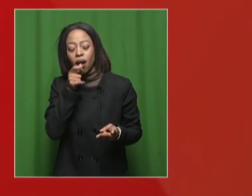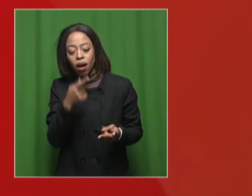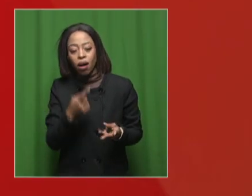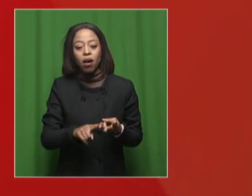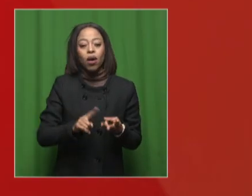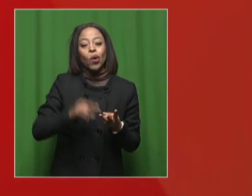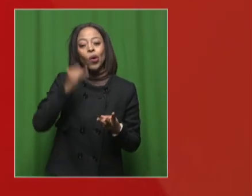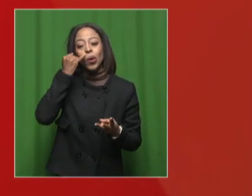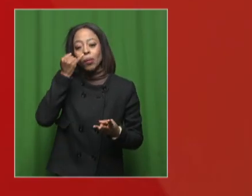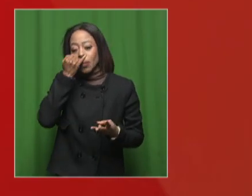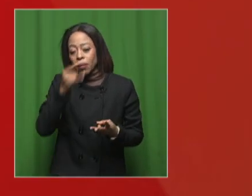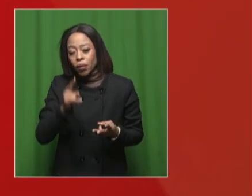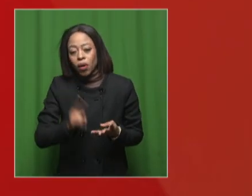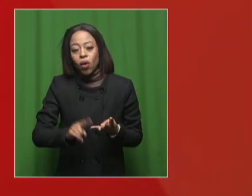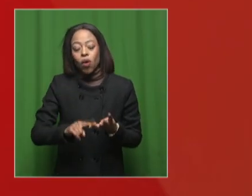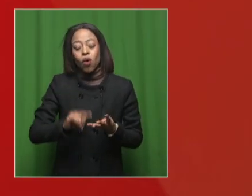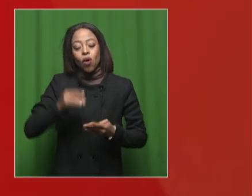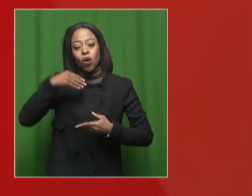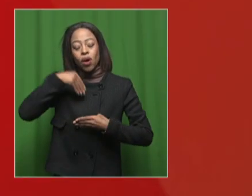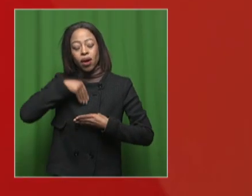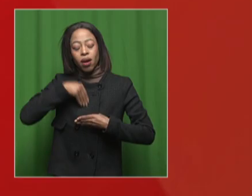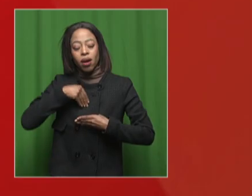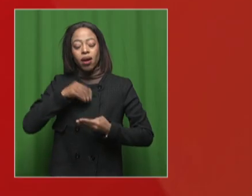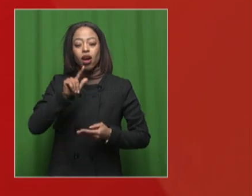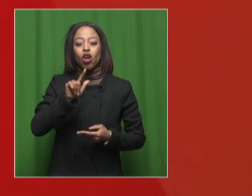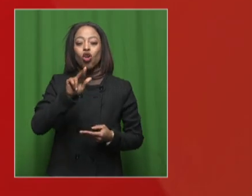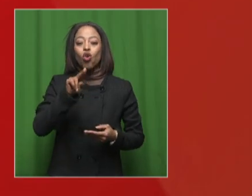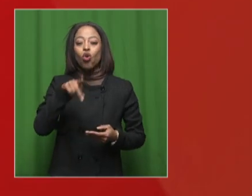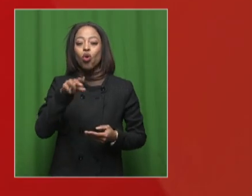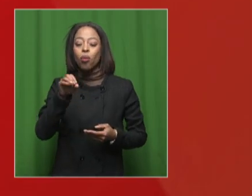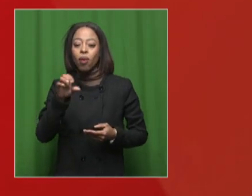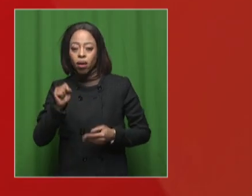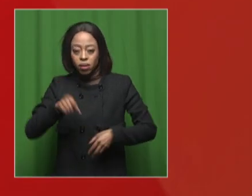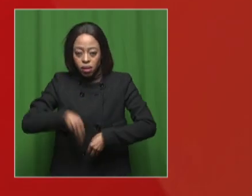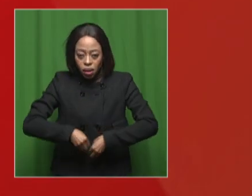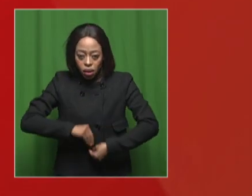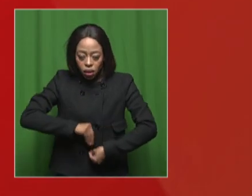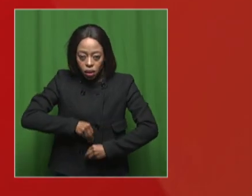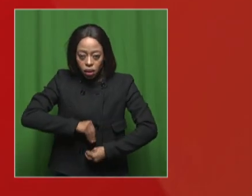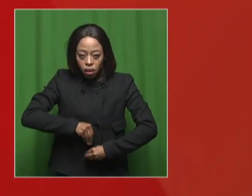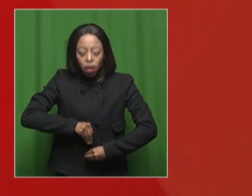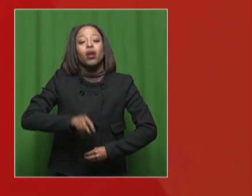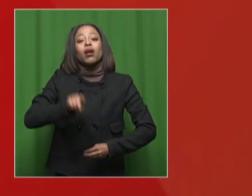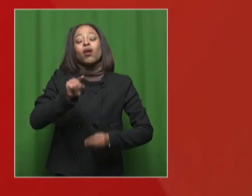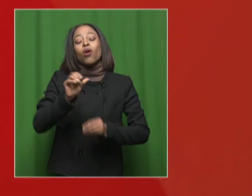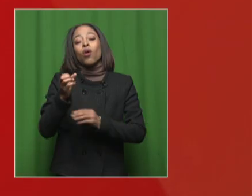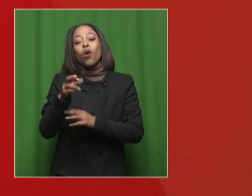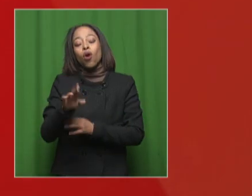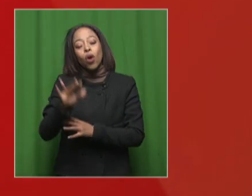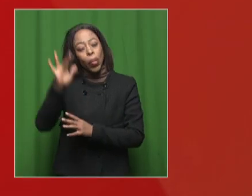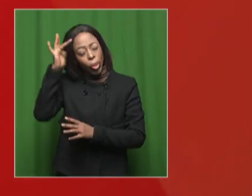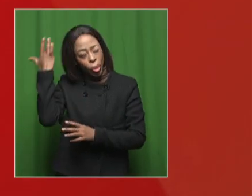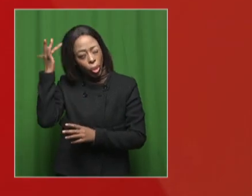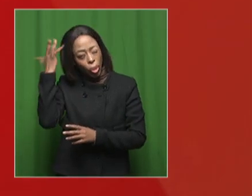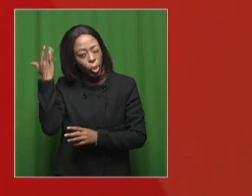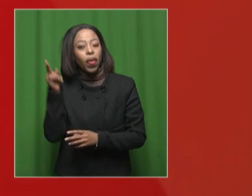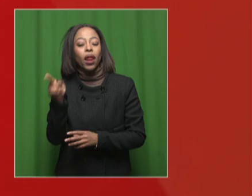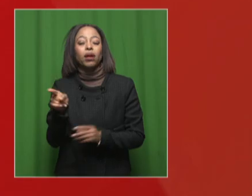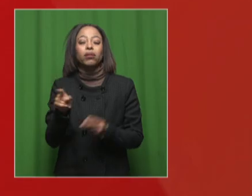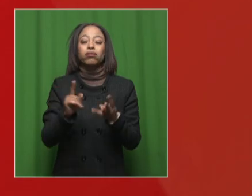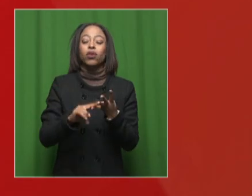due to connective tissue disorders like lupus, dermatomyositis. Can also be due to alopecia areata, as well